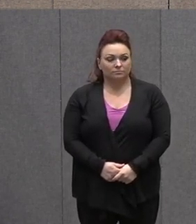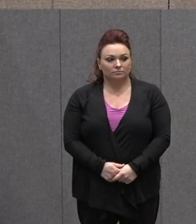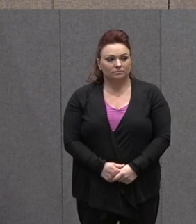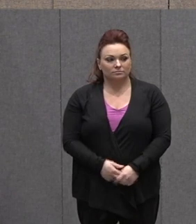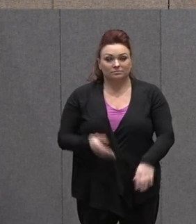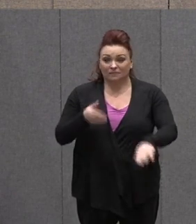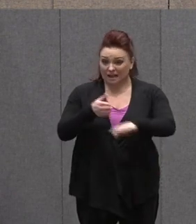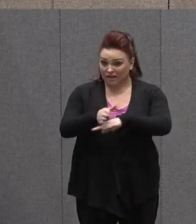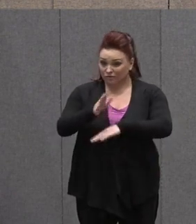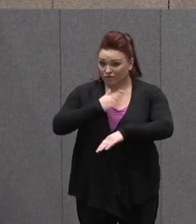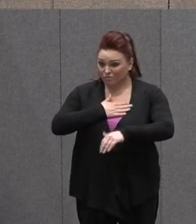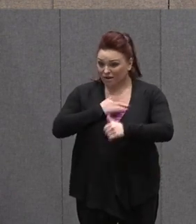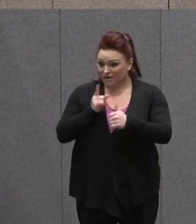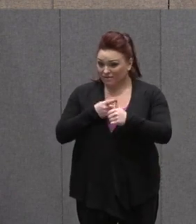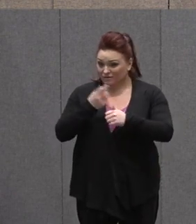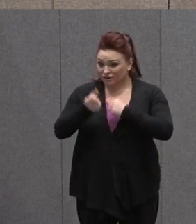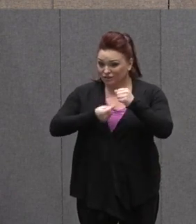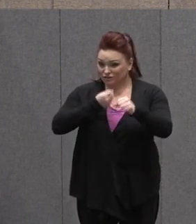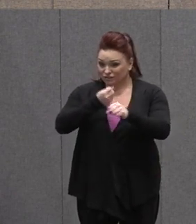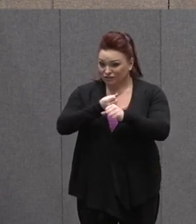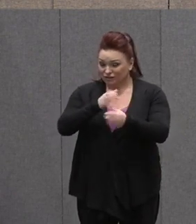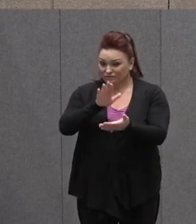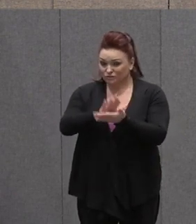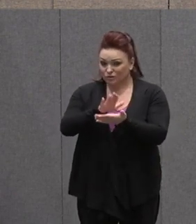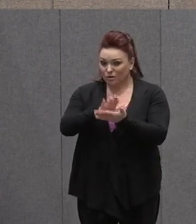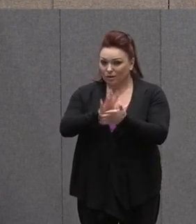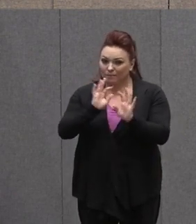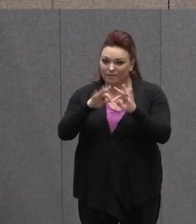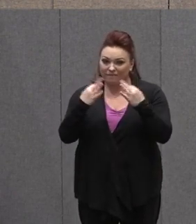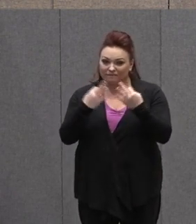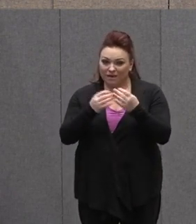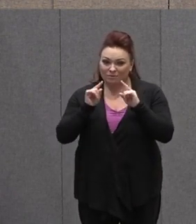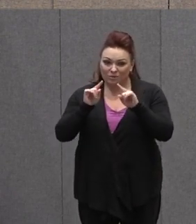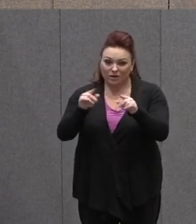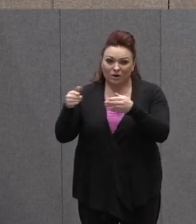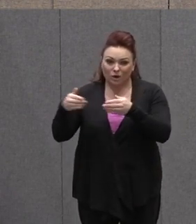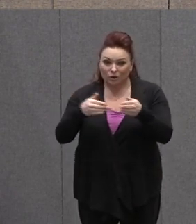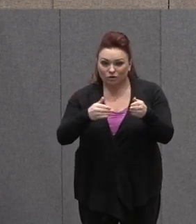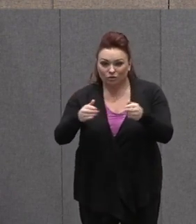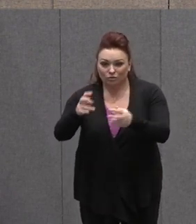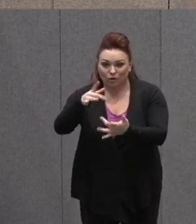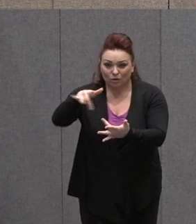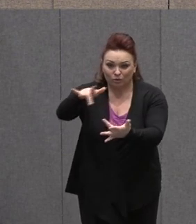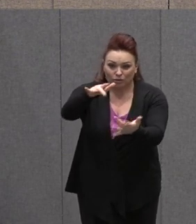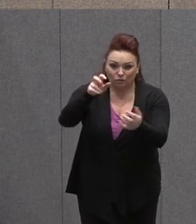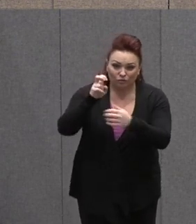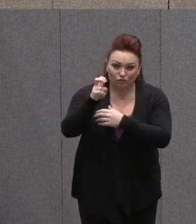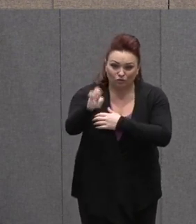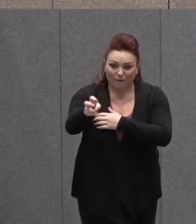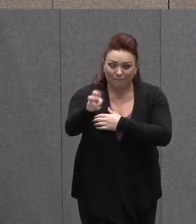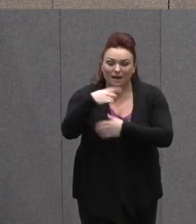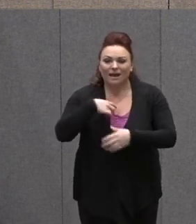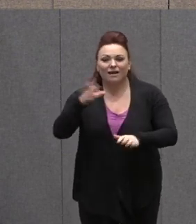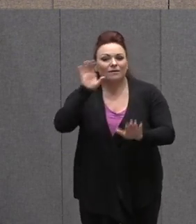And after my first year of school, my family went on a road trip. So I found a photo to